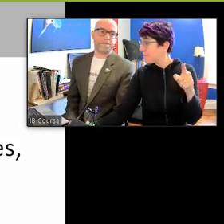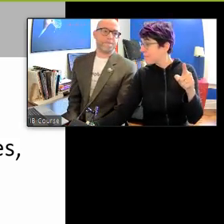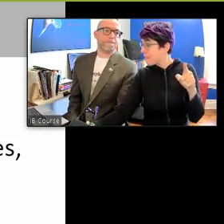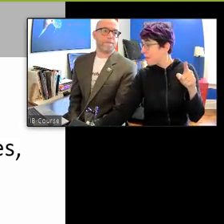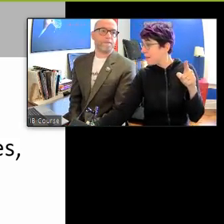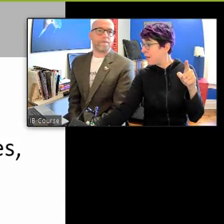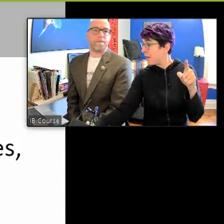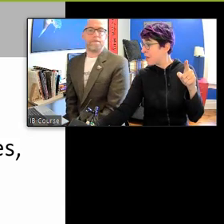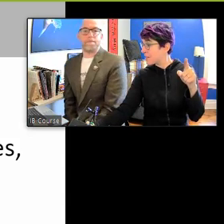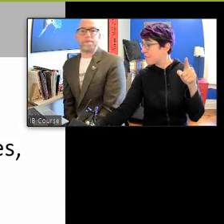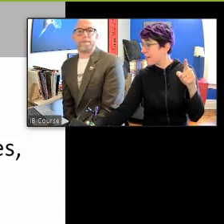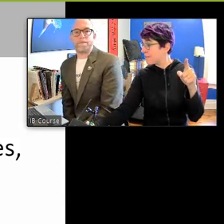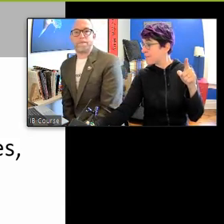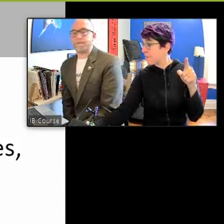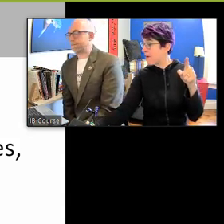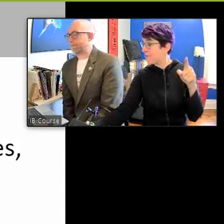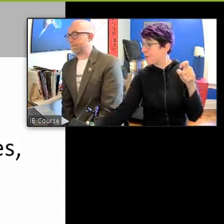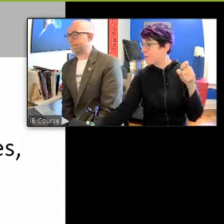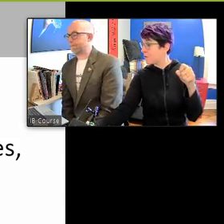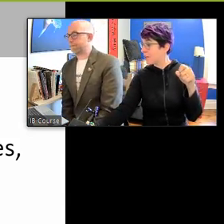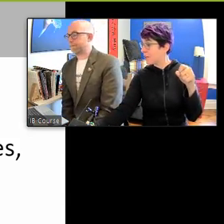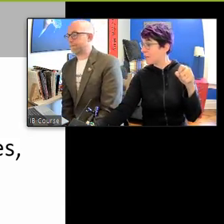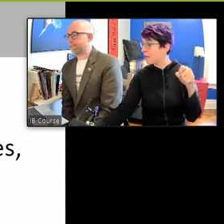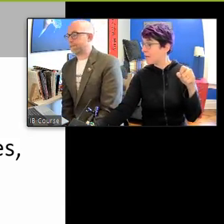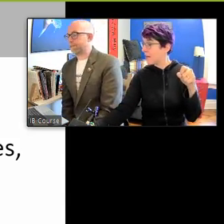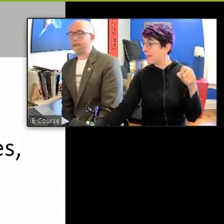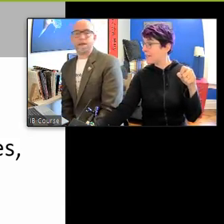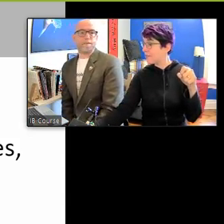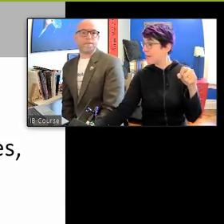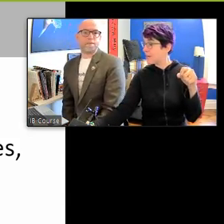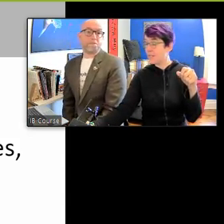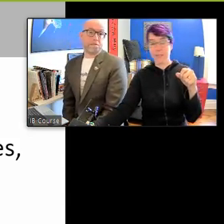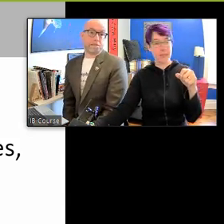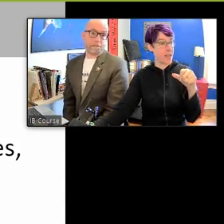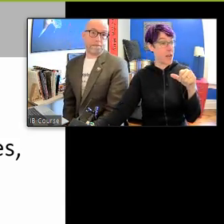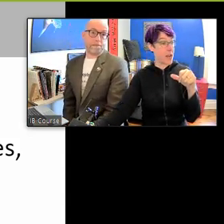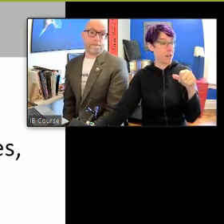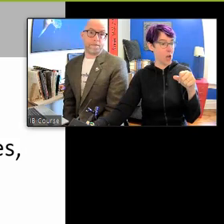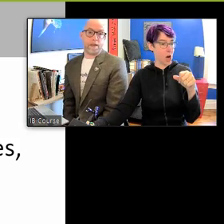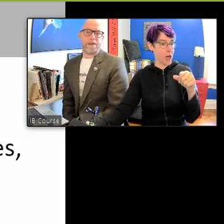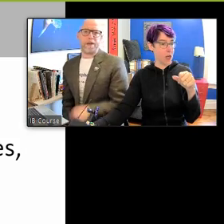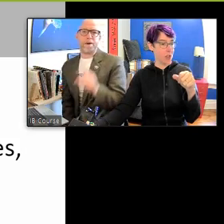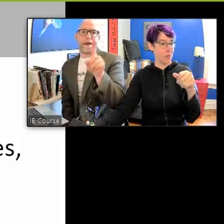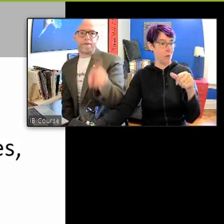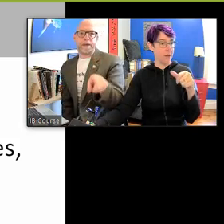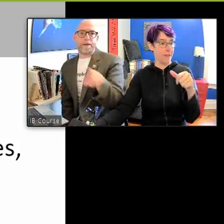that. Not as effective as brown fat. Oh, good. Antifreeze. Mm. Large. Think about that wider figure.